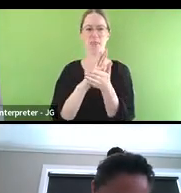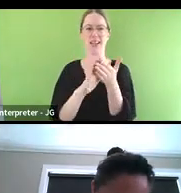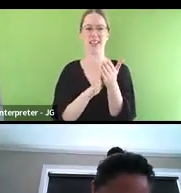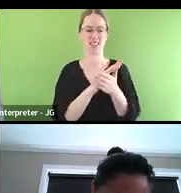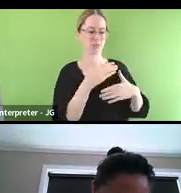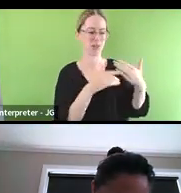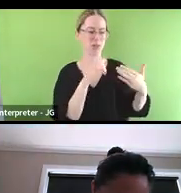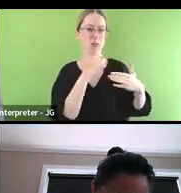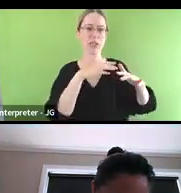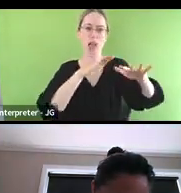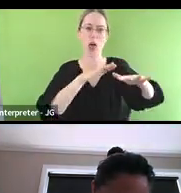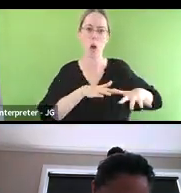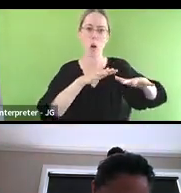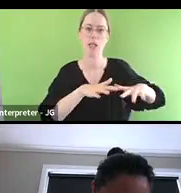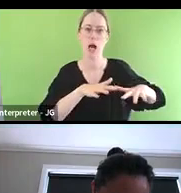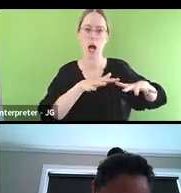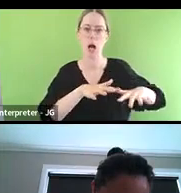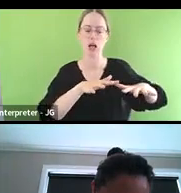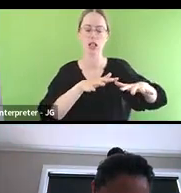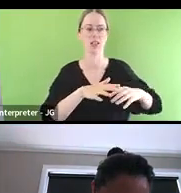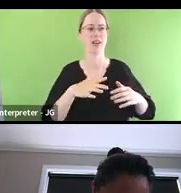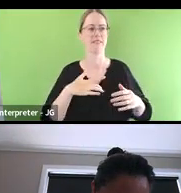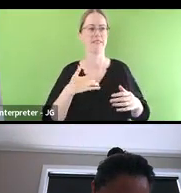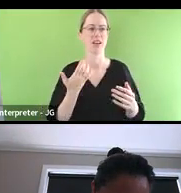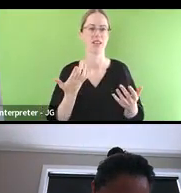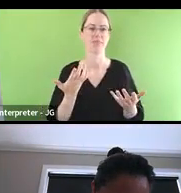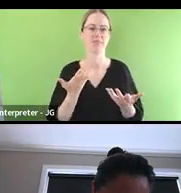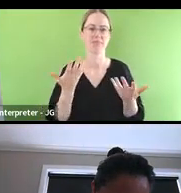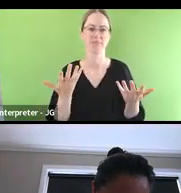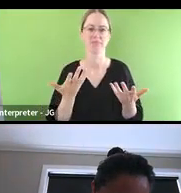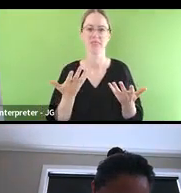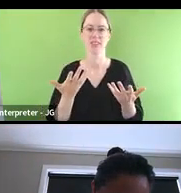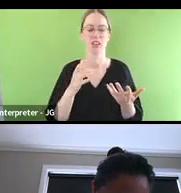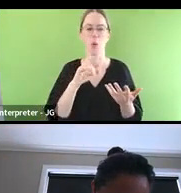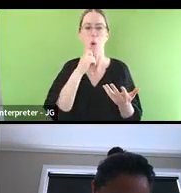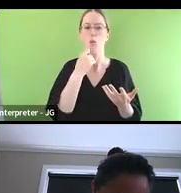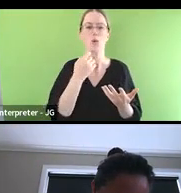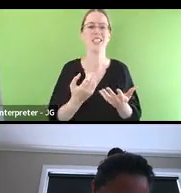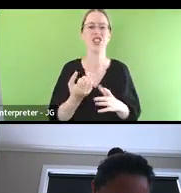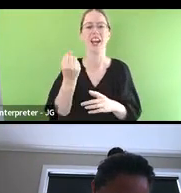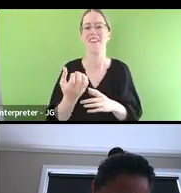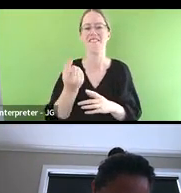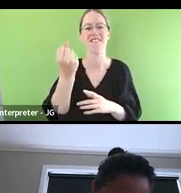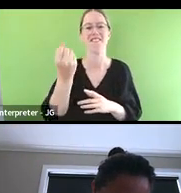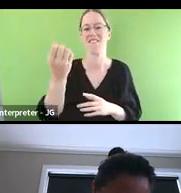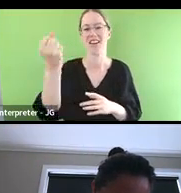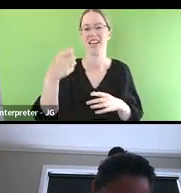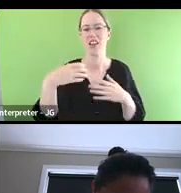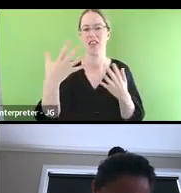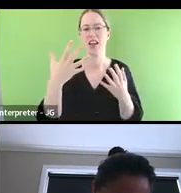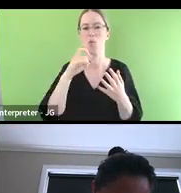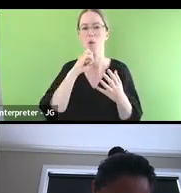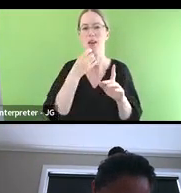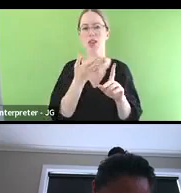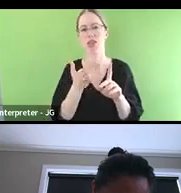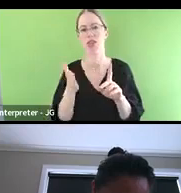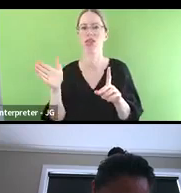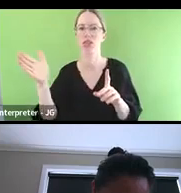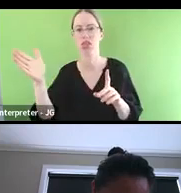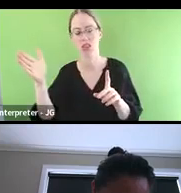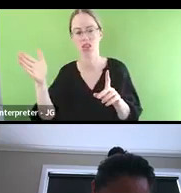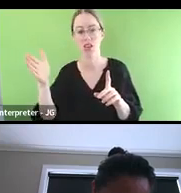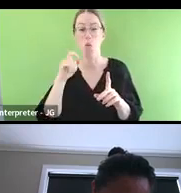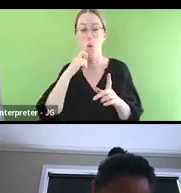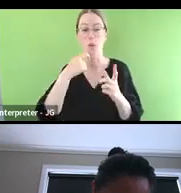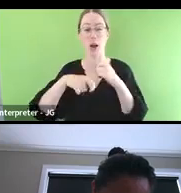further. And I just feel that things are not going to be done. It's just going to be, just going to be sidetracked, and we will be